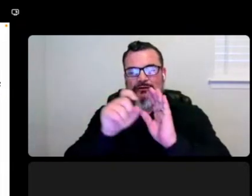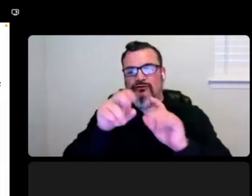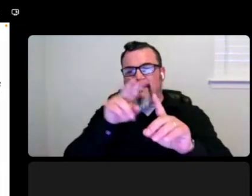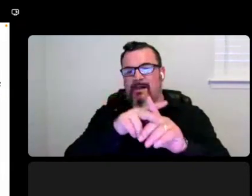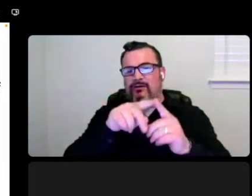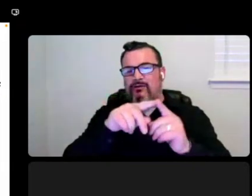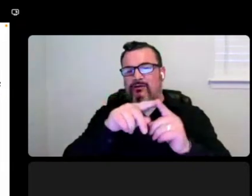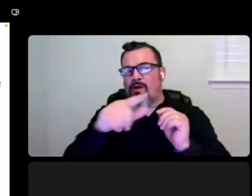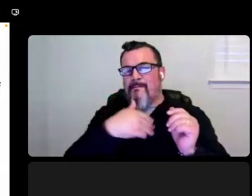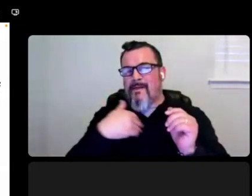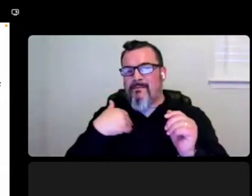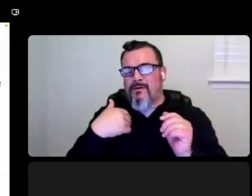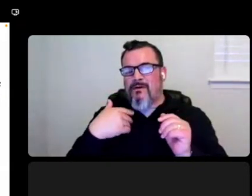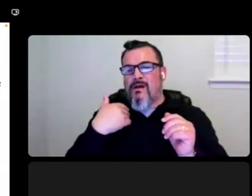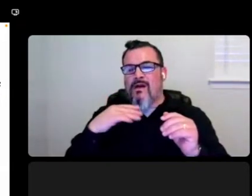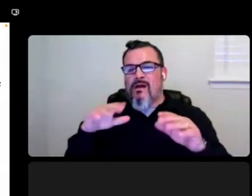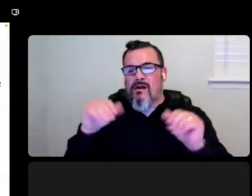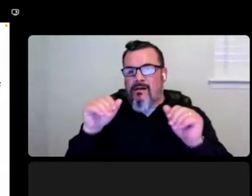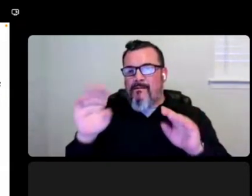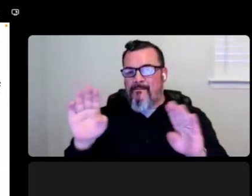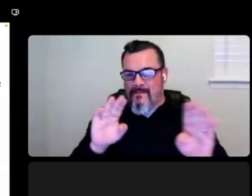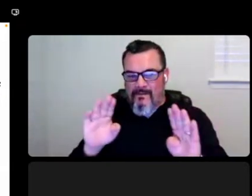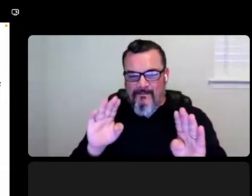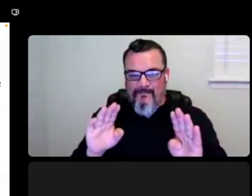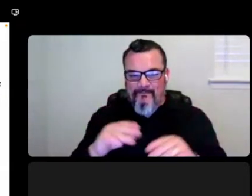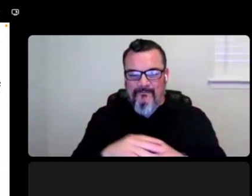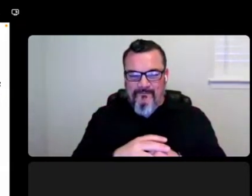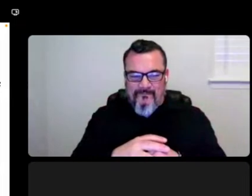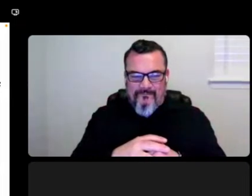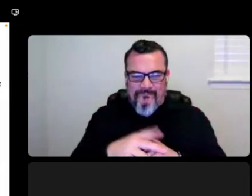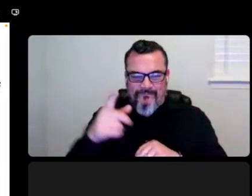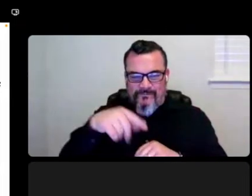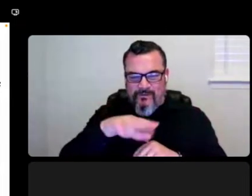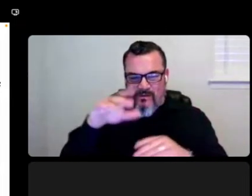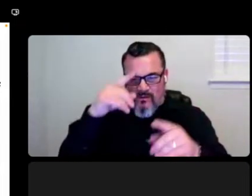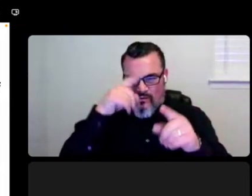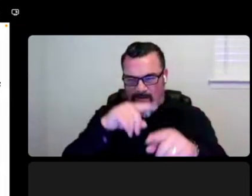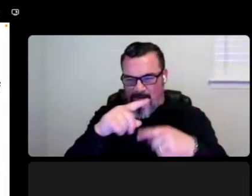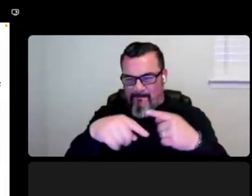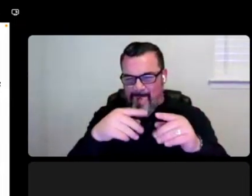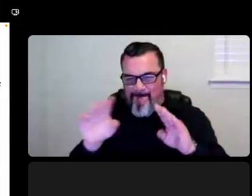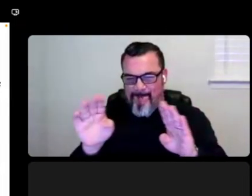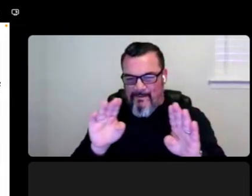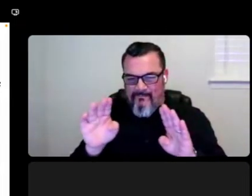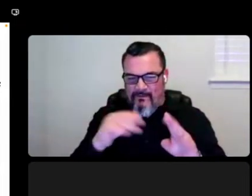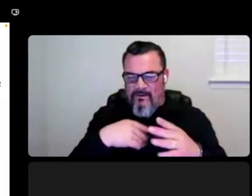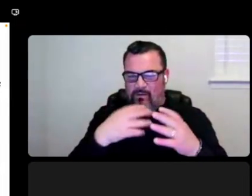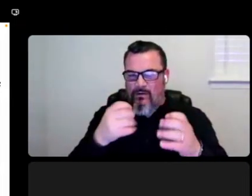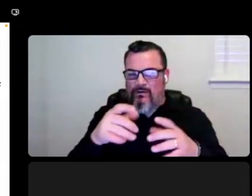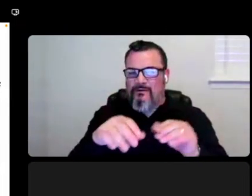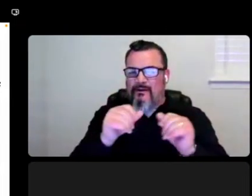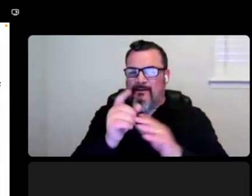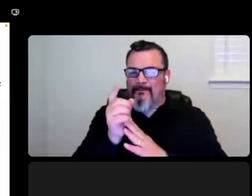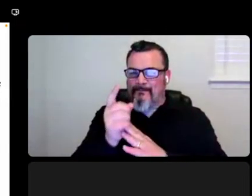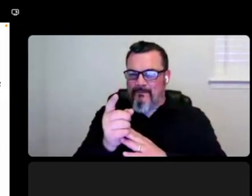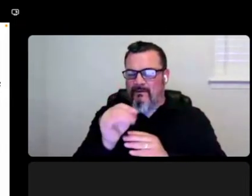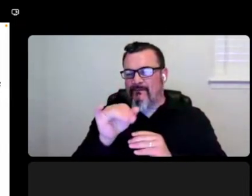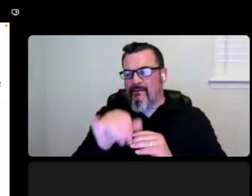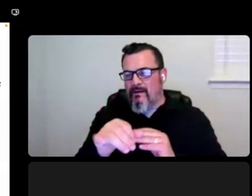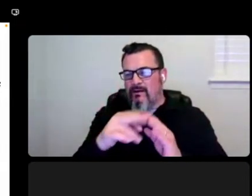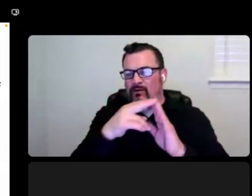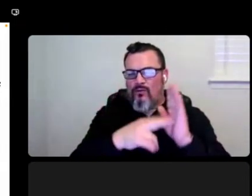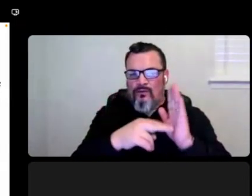of the board. Our conduct and behavior, these are your norms. These are your agreements about behavior. And I want you to take a minute of that and